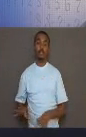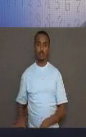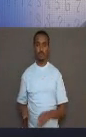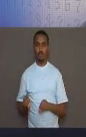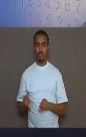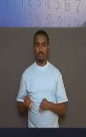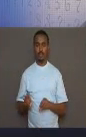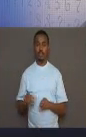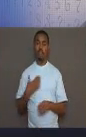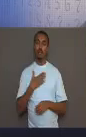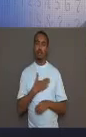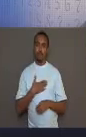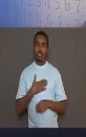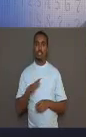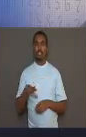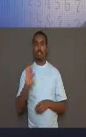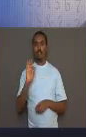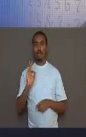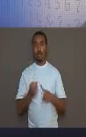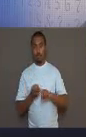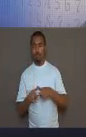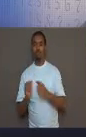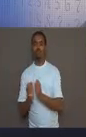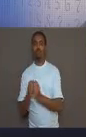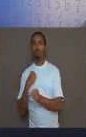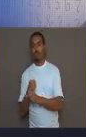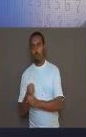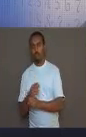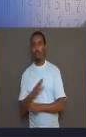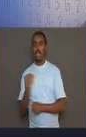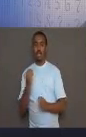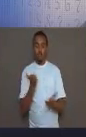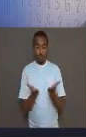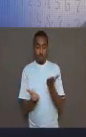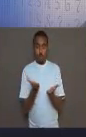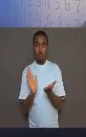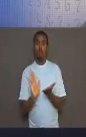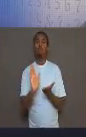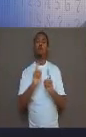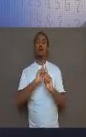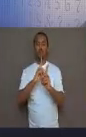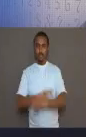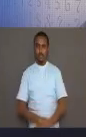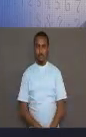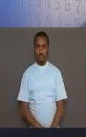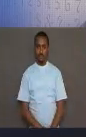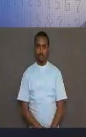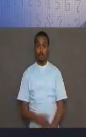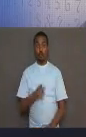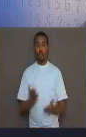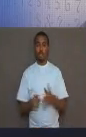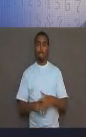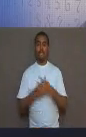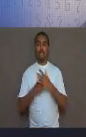Students, please find a partner to work with and compare your answers. You